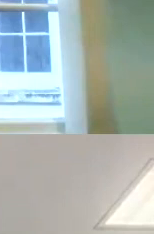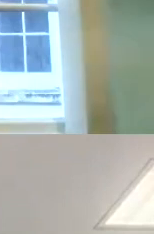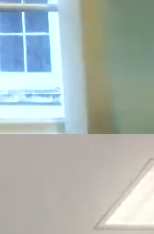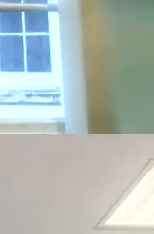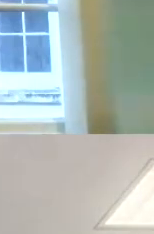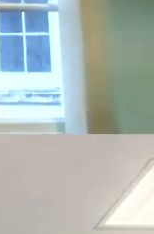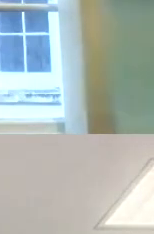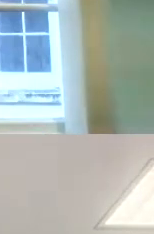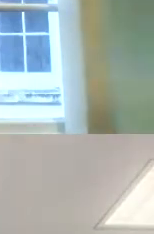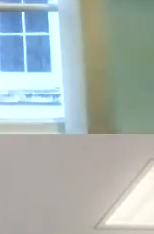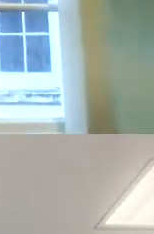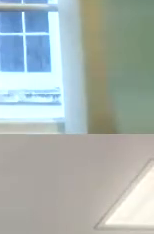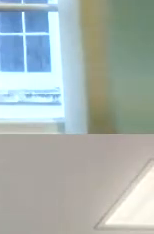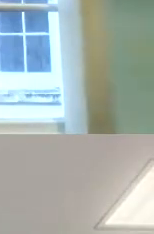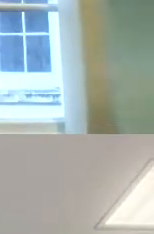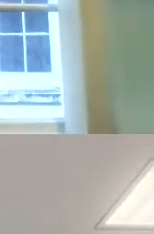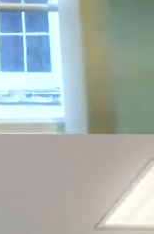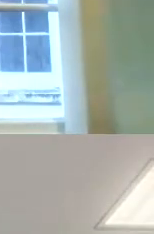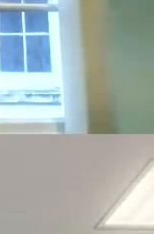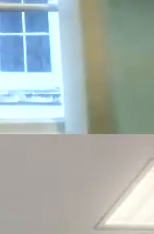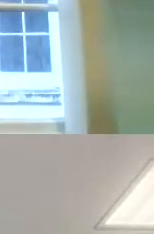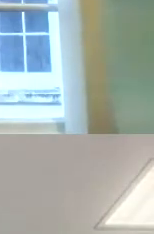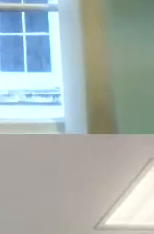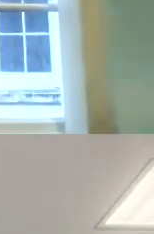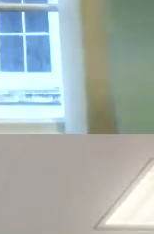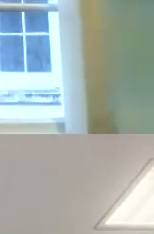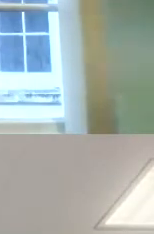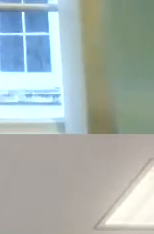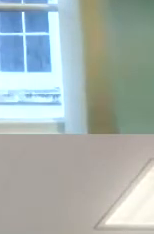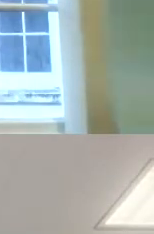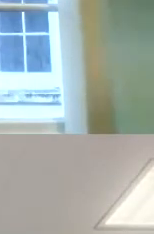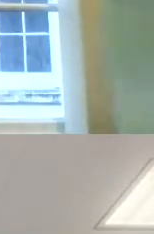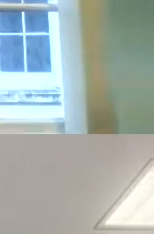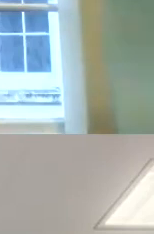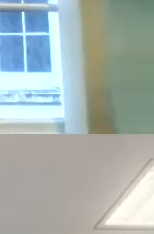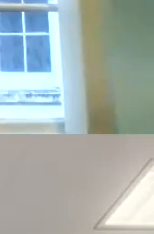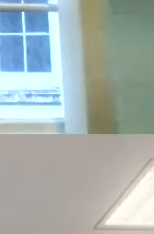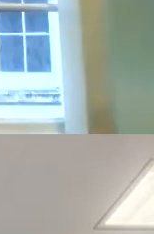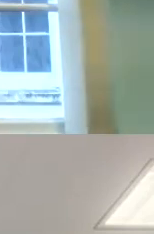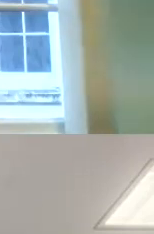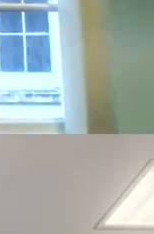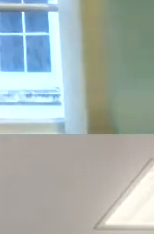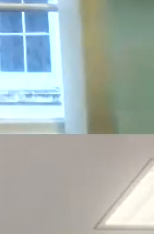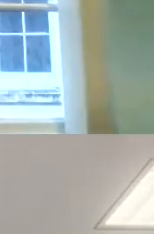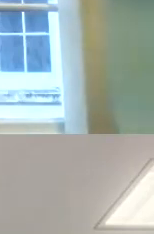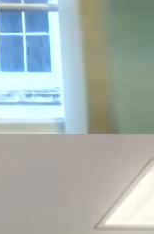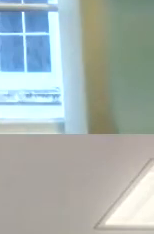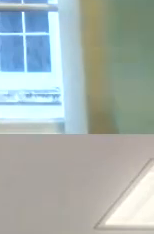different pathways for it. Stress incontinence, the majority, you've got your pelvic floor exercises, and